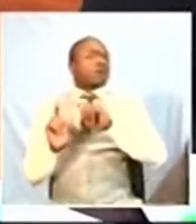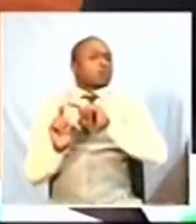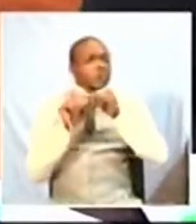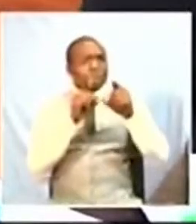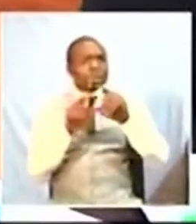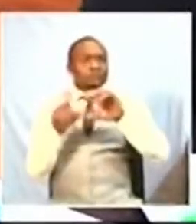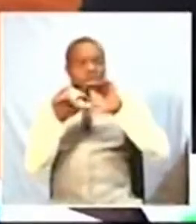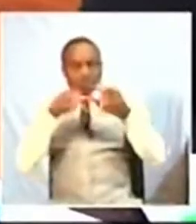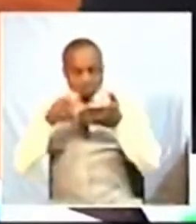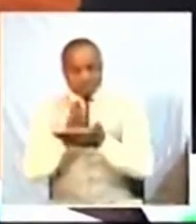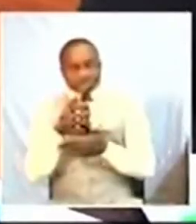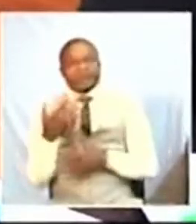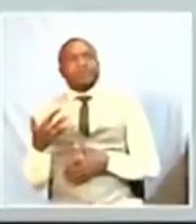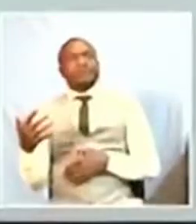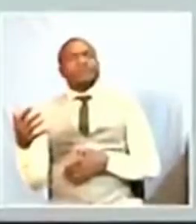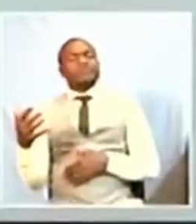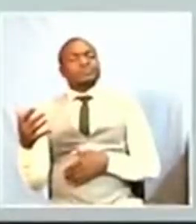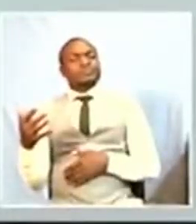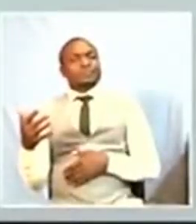do the correct things.